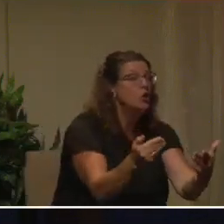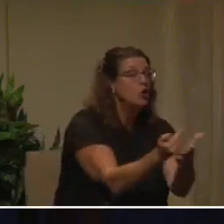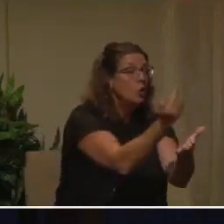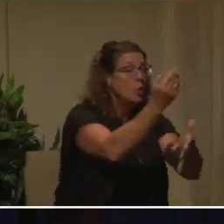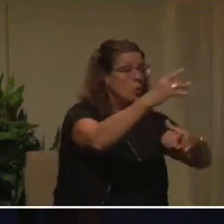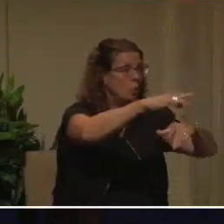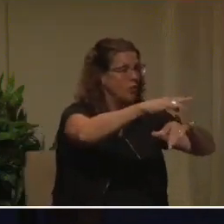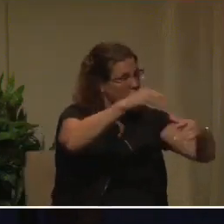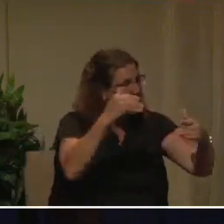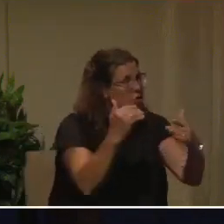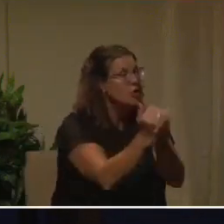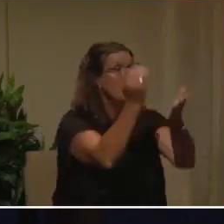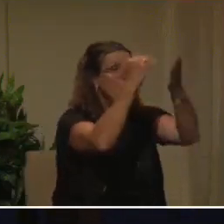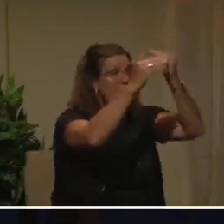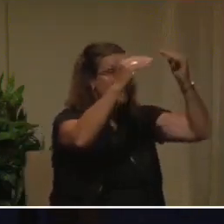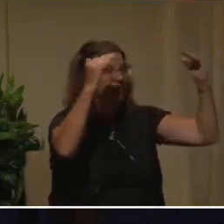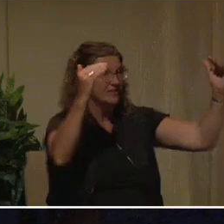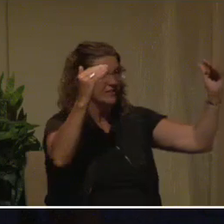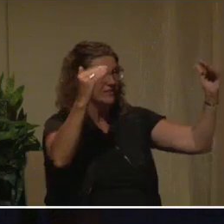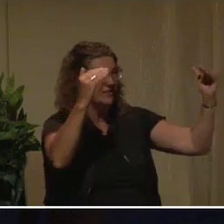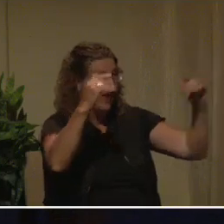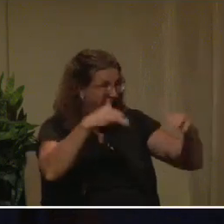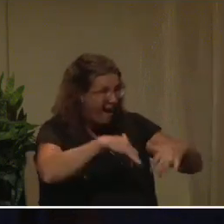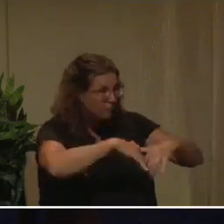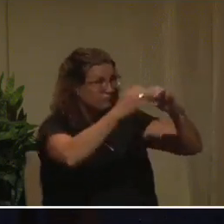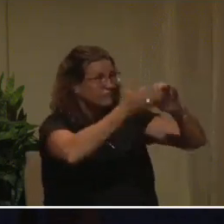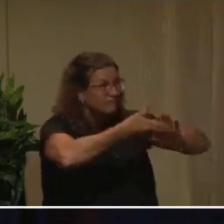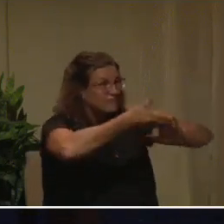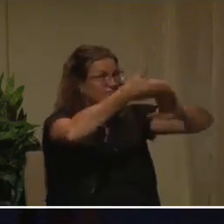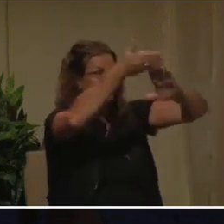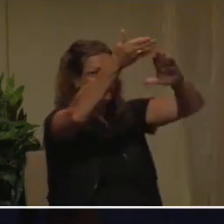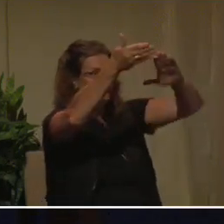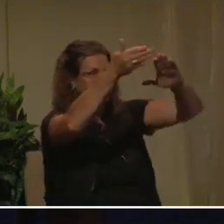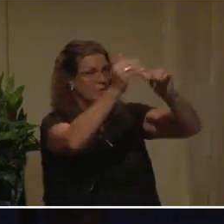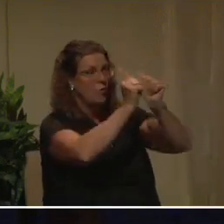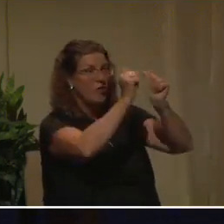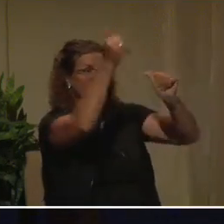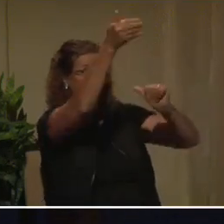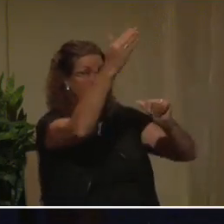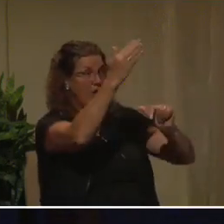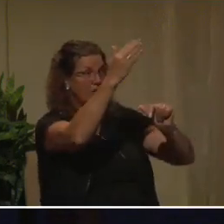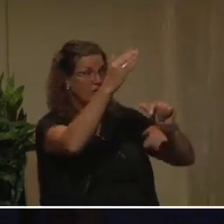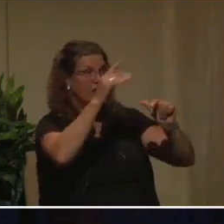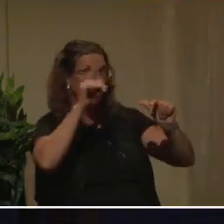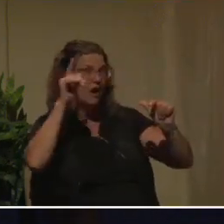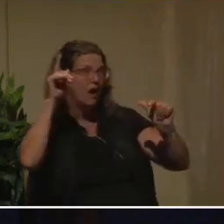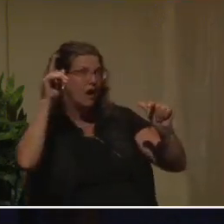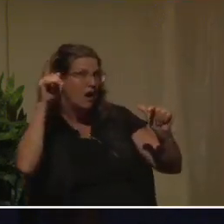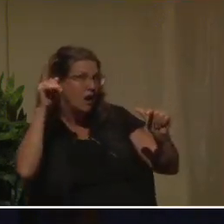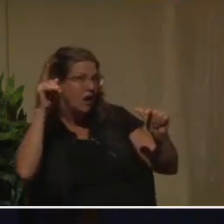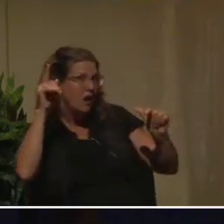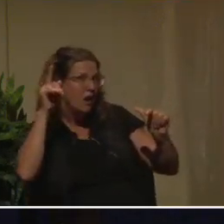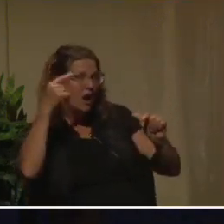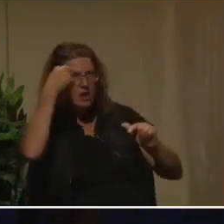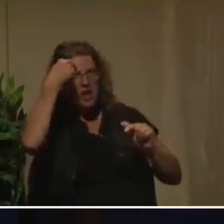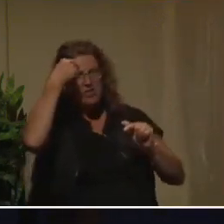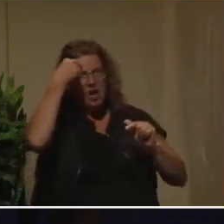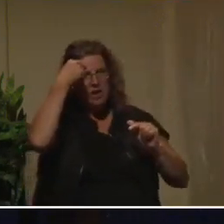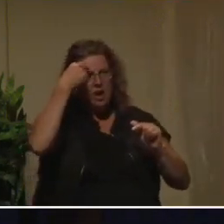my view was too spiritual. You know, my view of what awaited us was just a big white